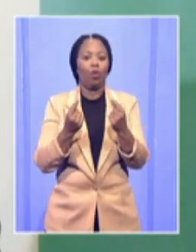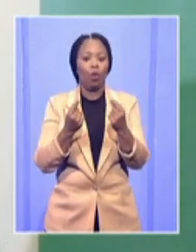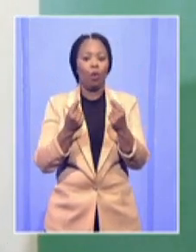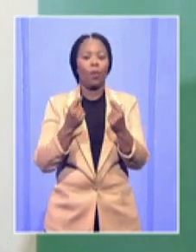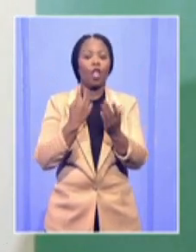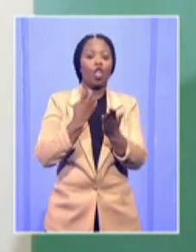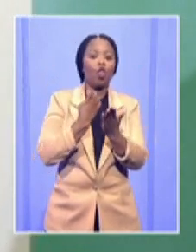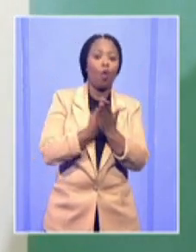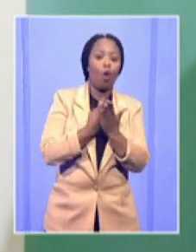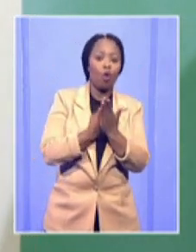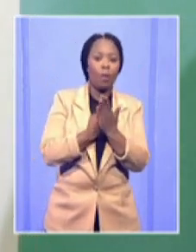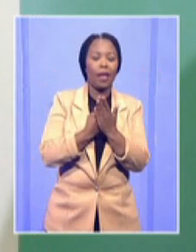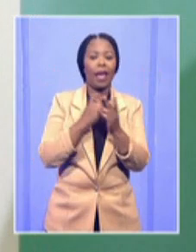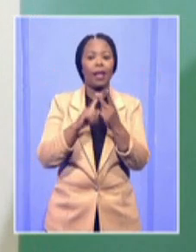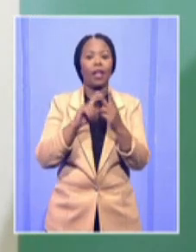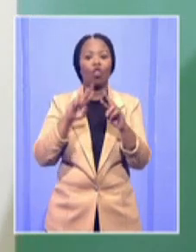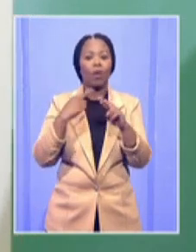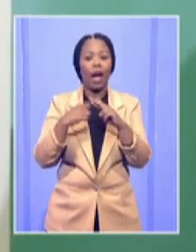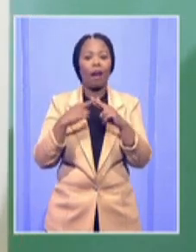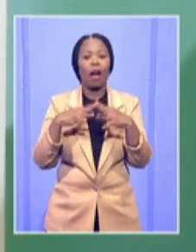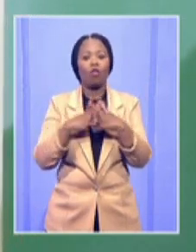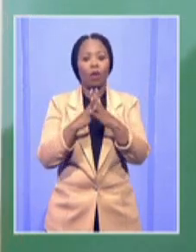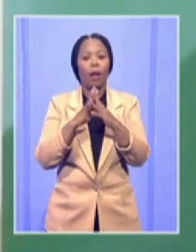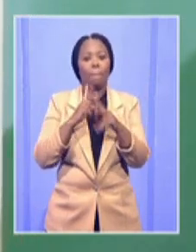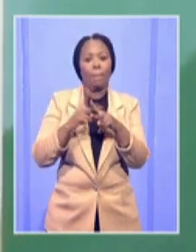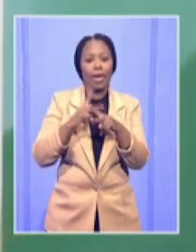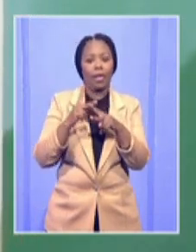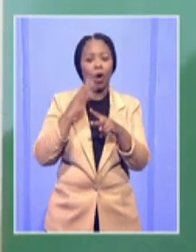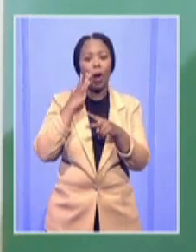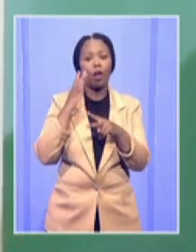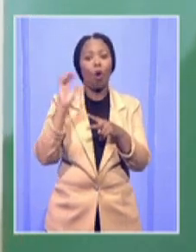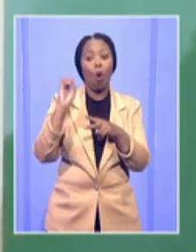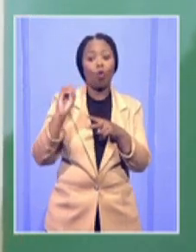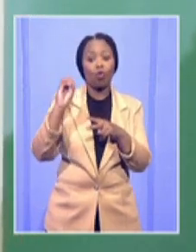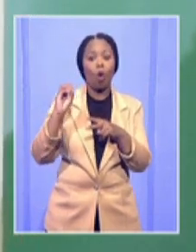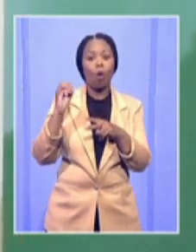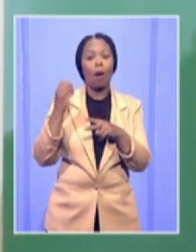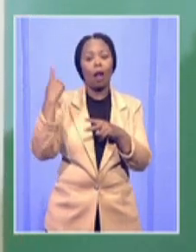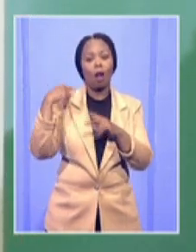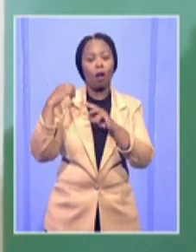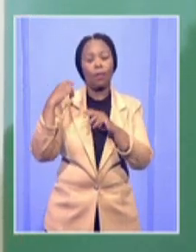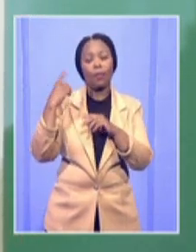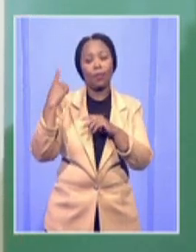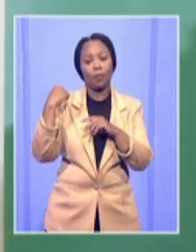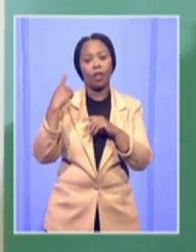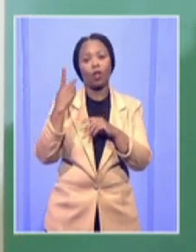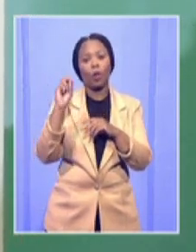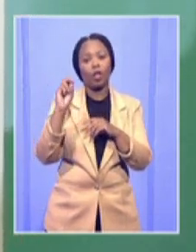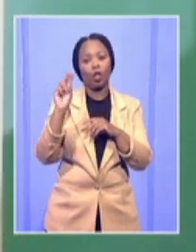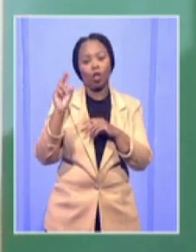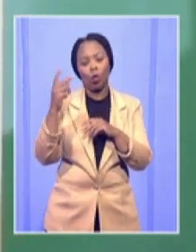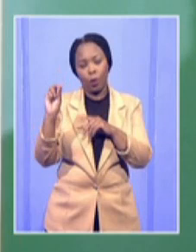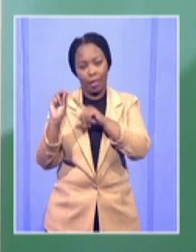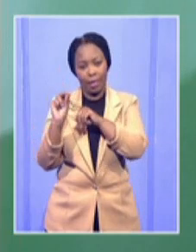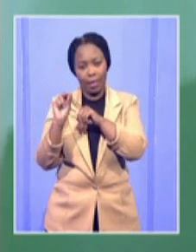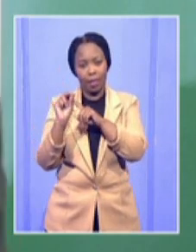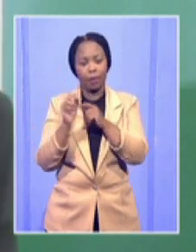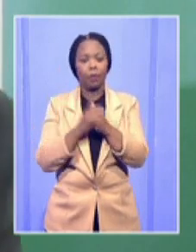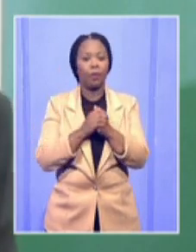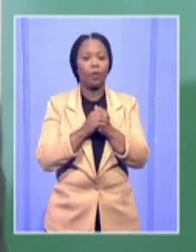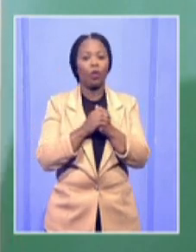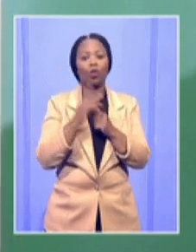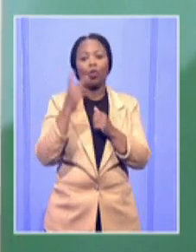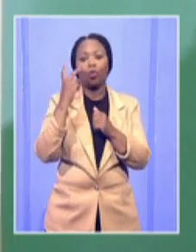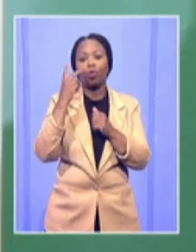Recovery Plan in October 2020, which signaled a shift in the focus of government towards stabilization and